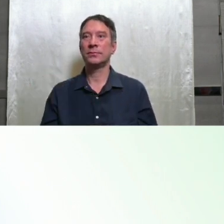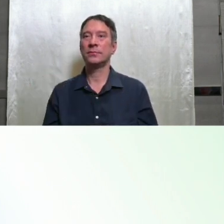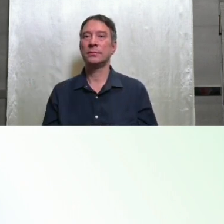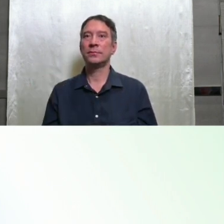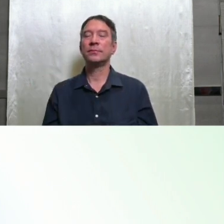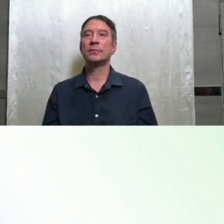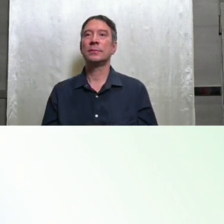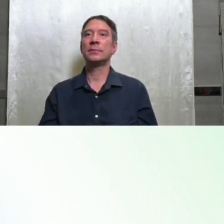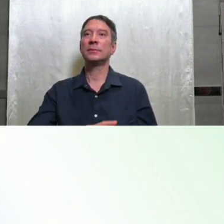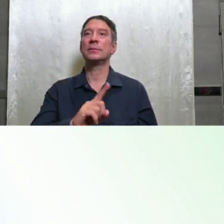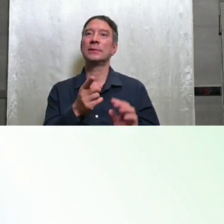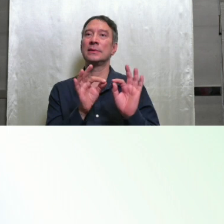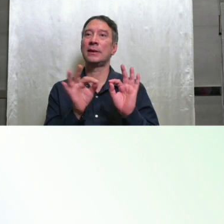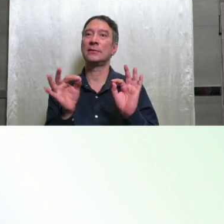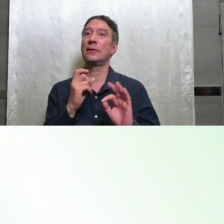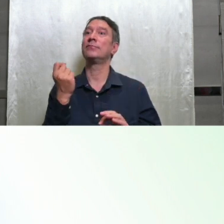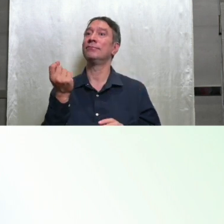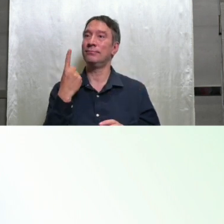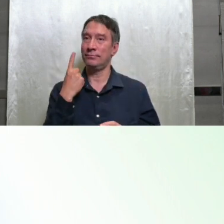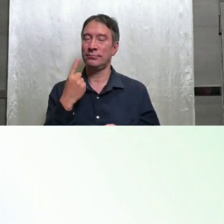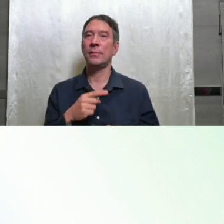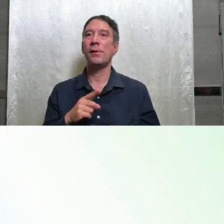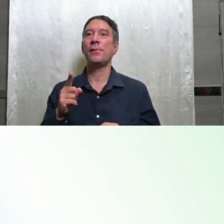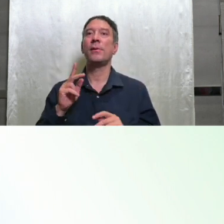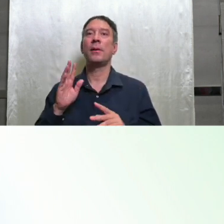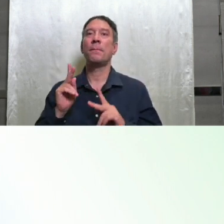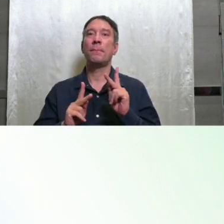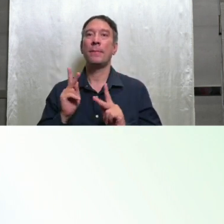sure everyone's clear. And when all is well, you move on.